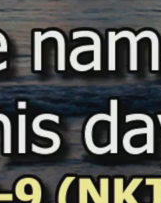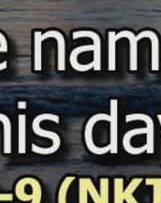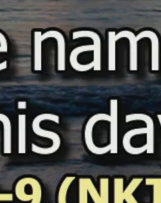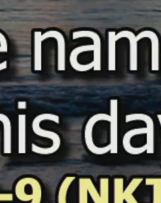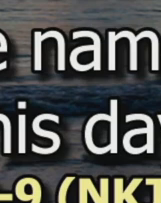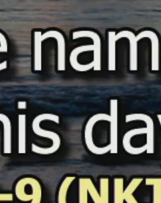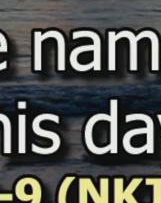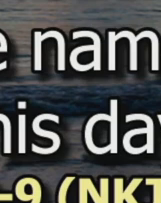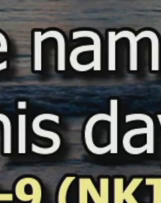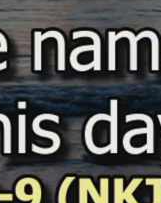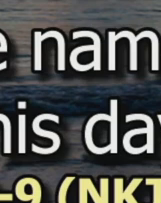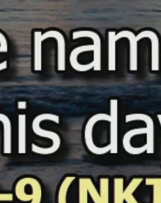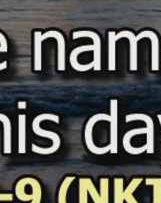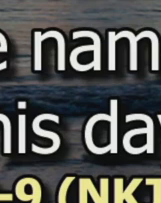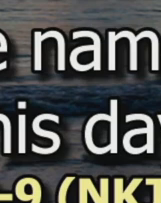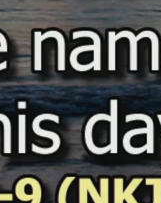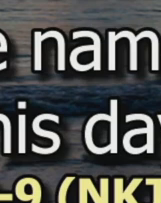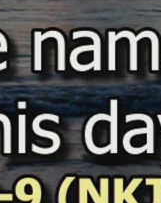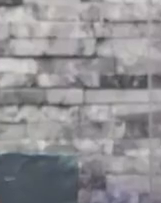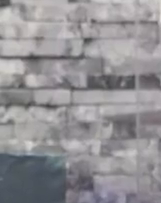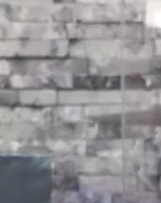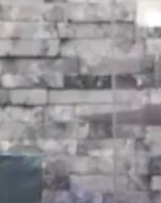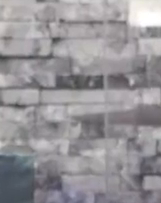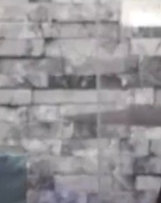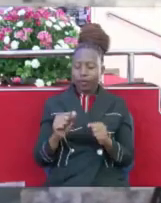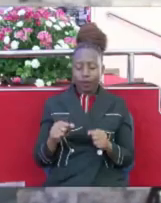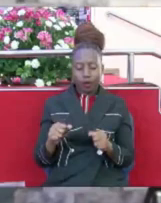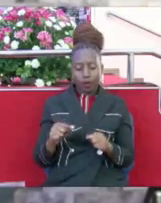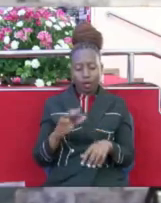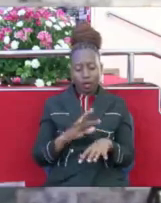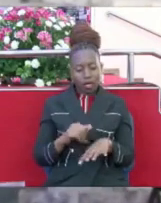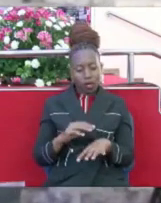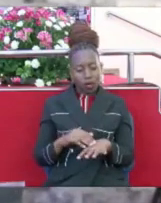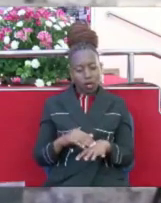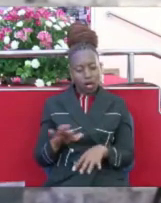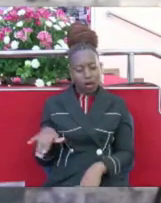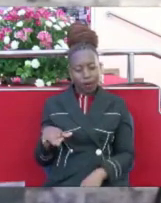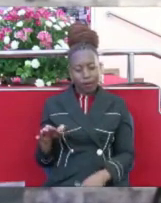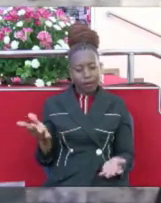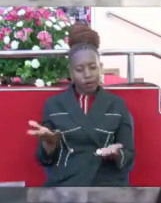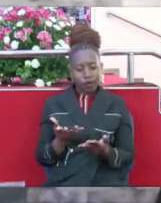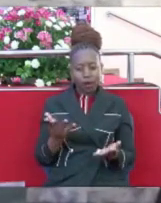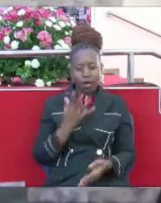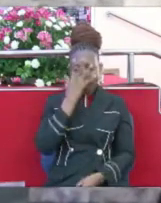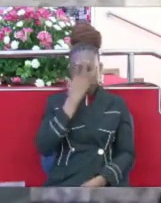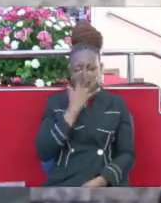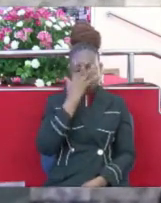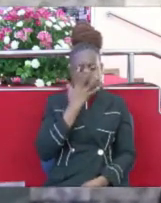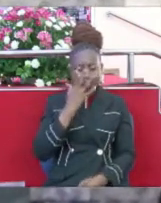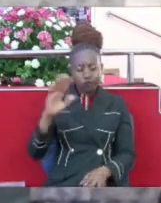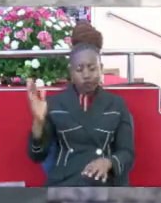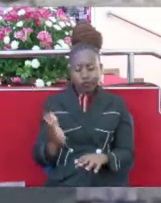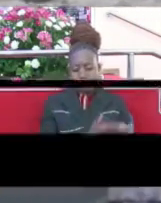place where reproach is rolled away. Ita ni mahali ambapo aibu iliondolewa. After they were circumcised,